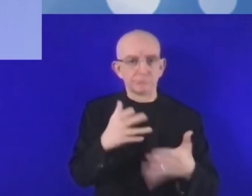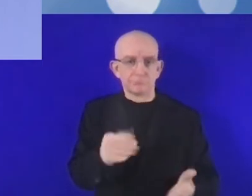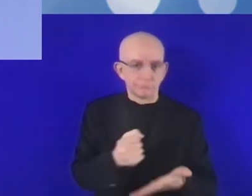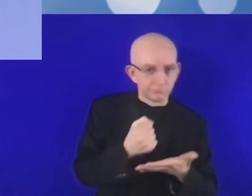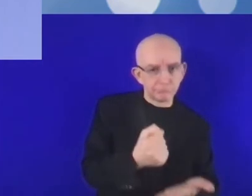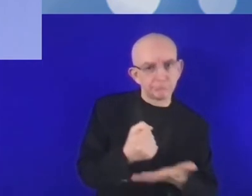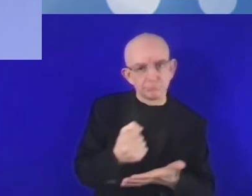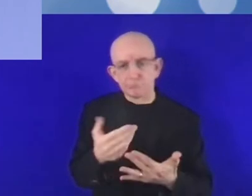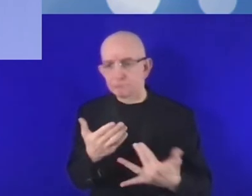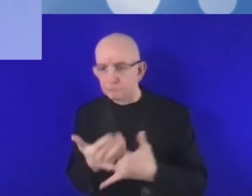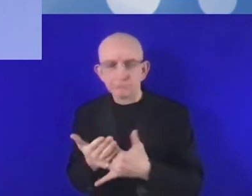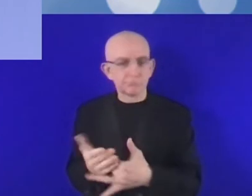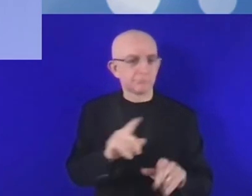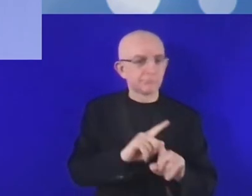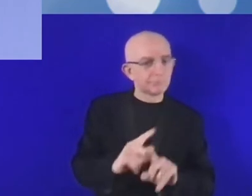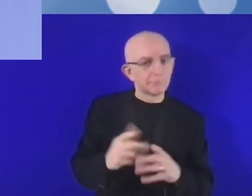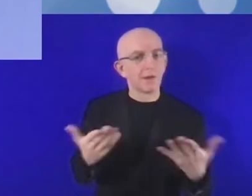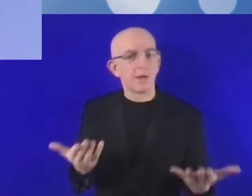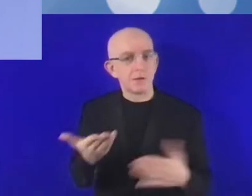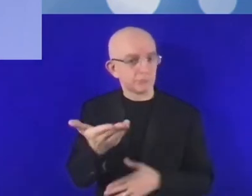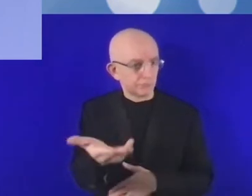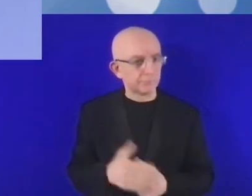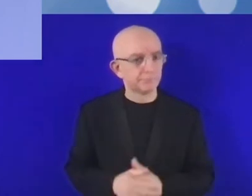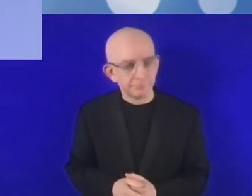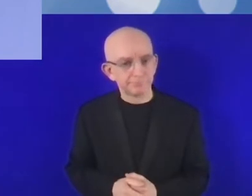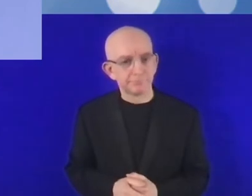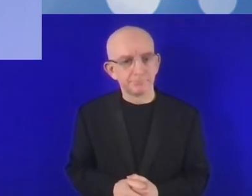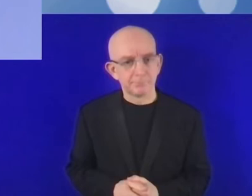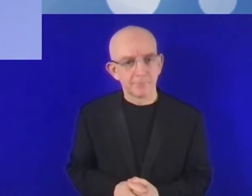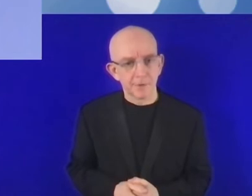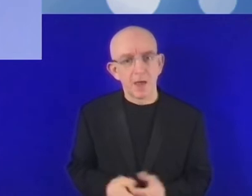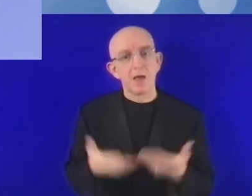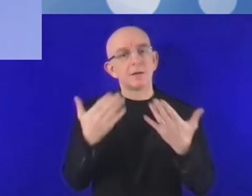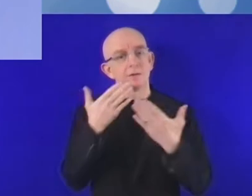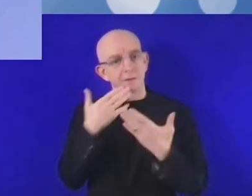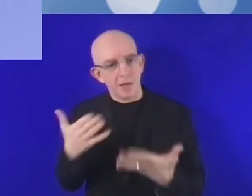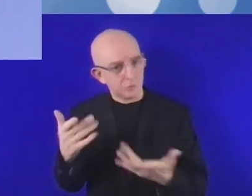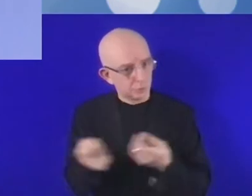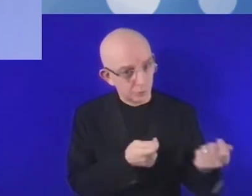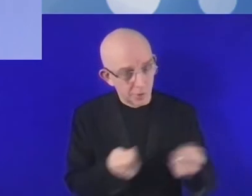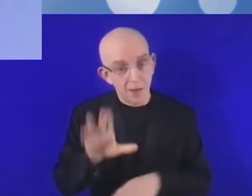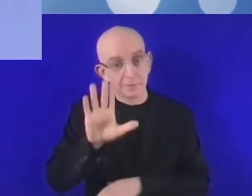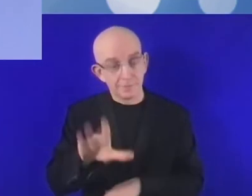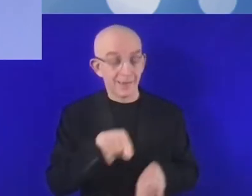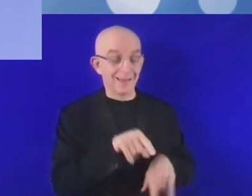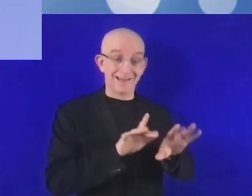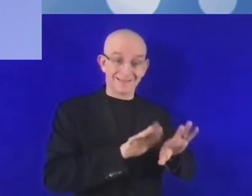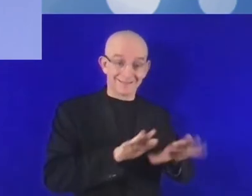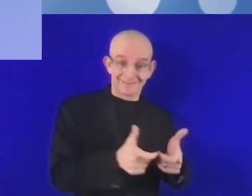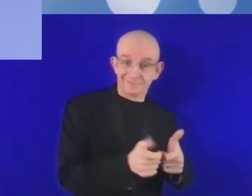journey but the journey in its nature its dynamic fast and requires